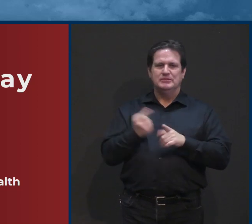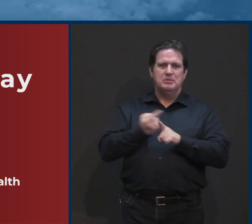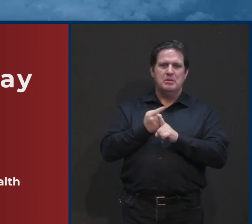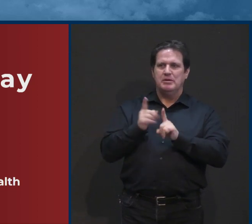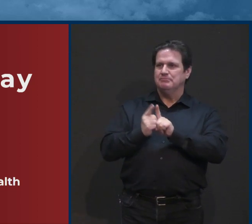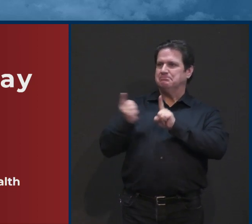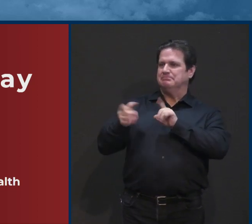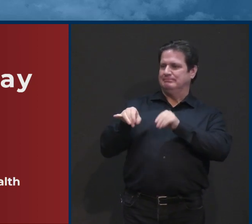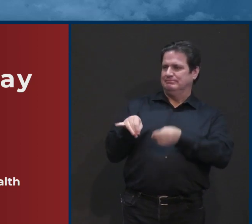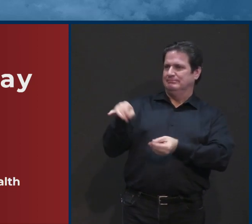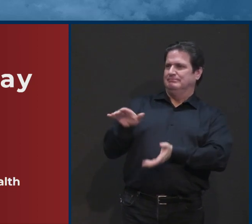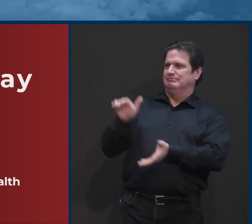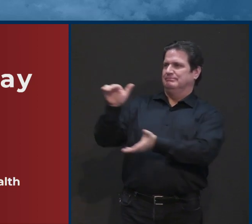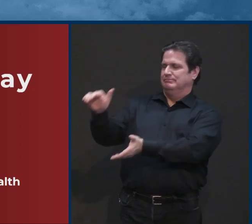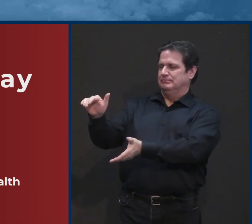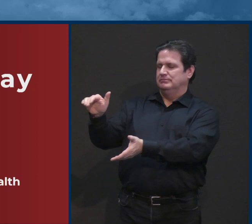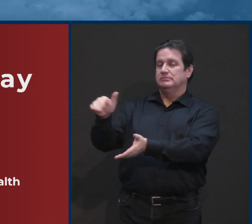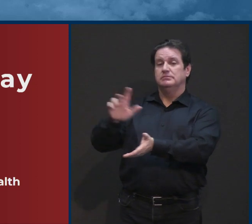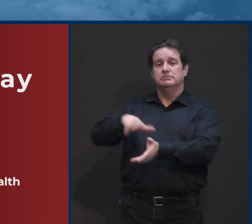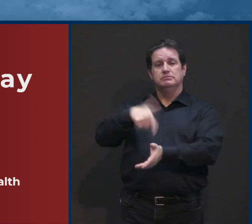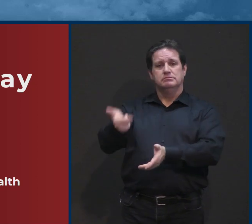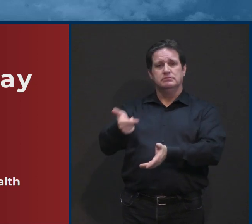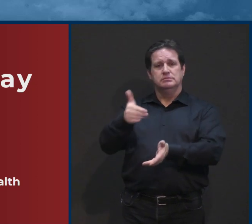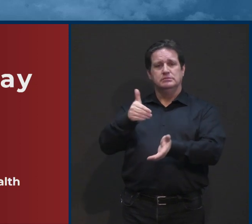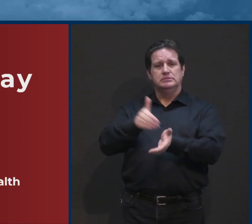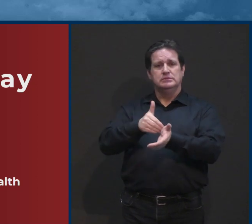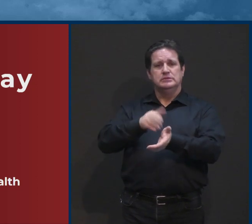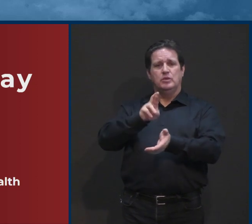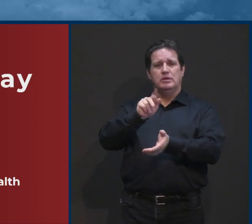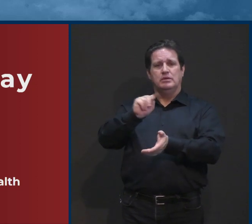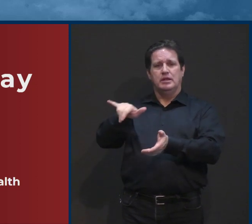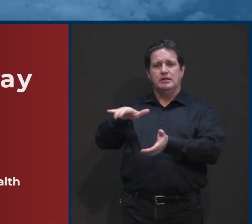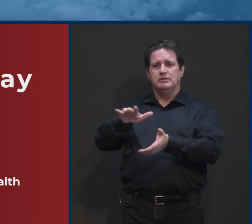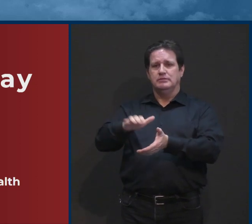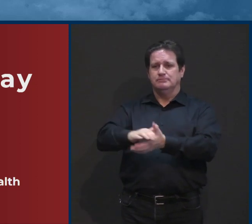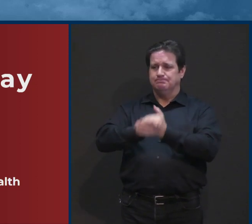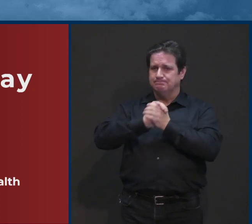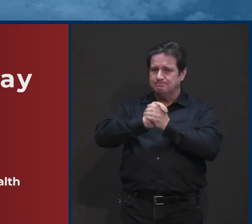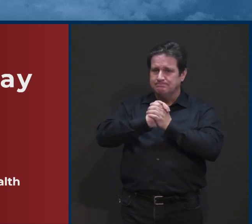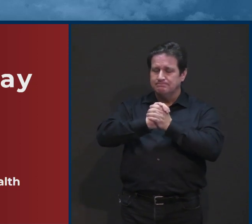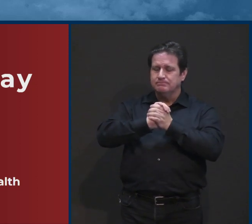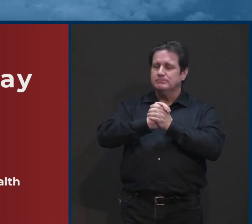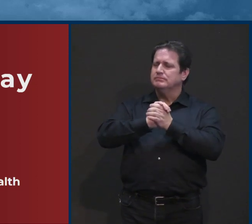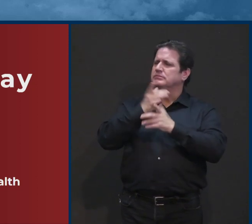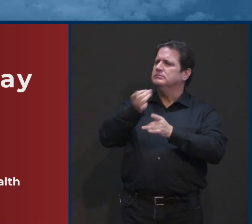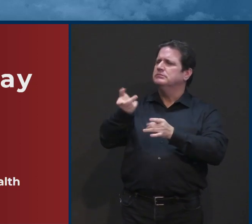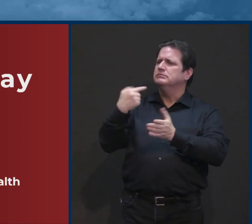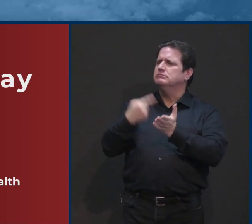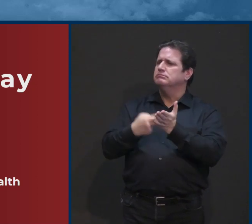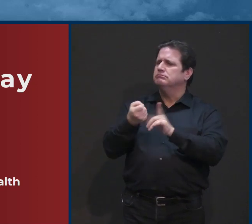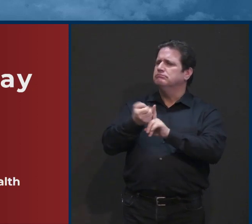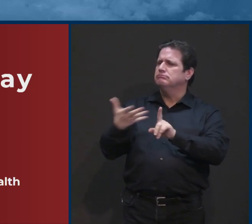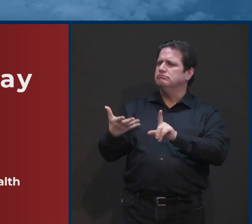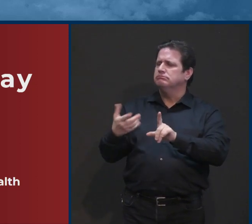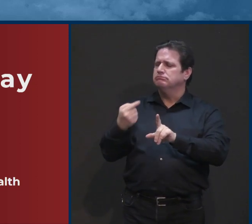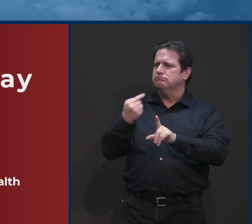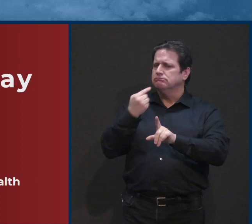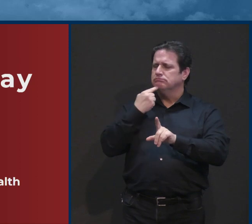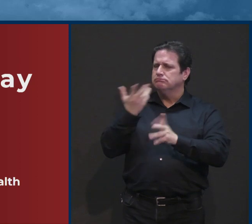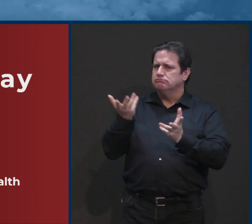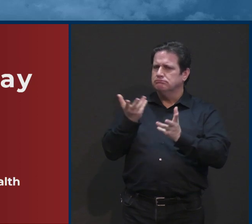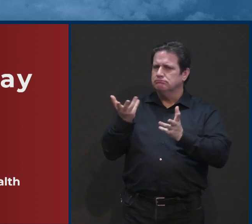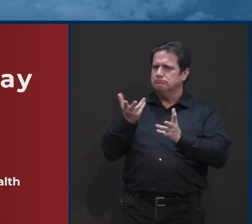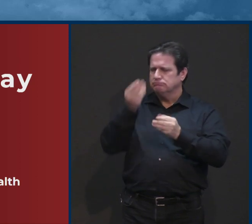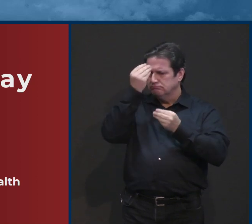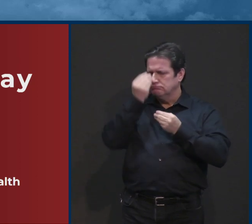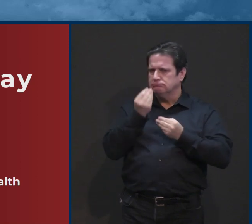social distancing and a mask on. Dr. Rattay, congratulations, and we're interested in hearing what you have to say as we move